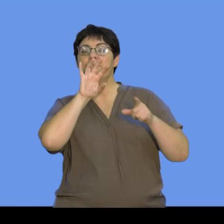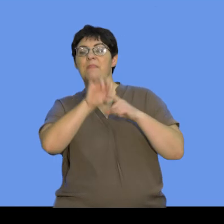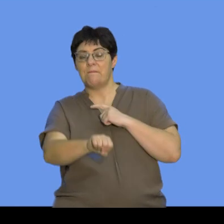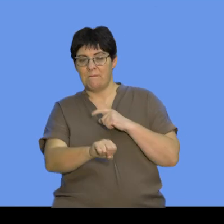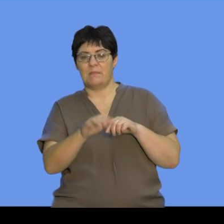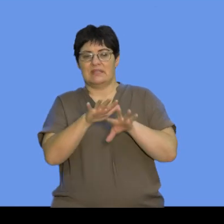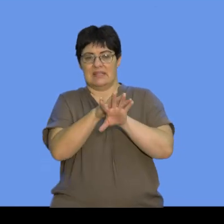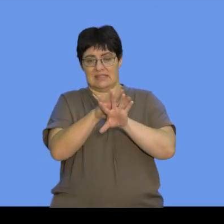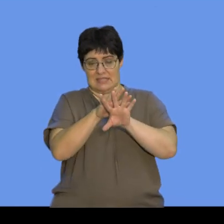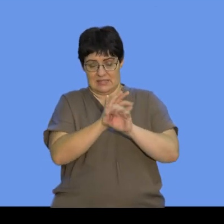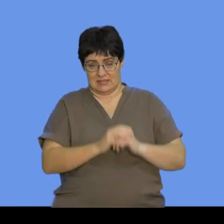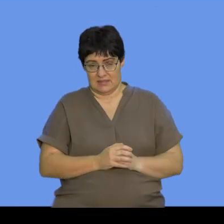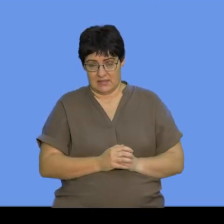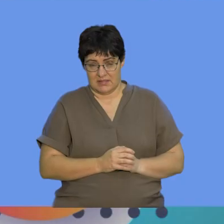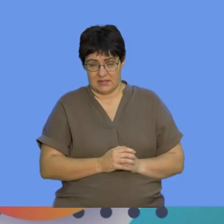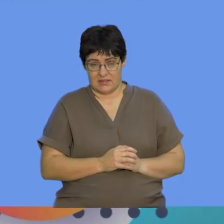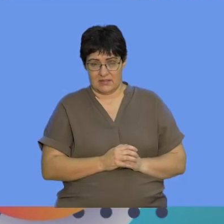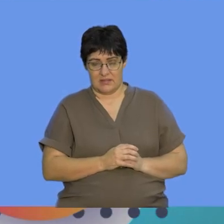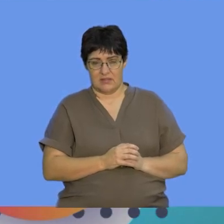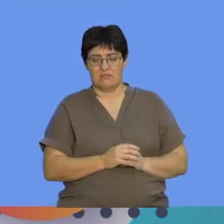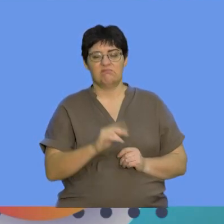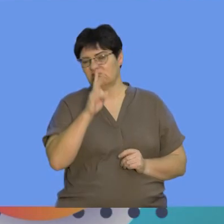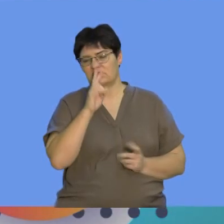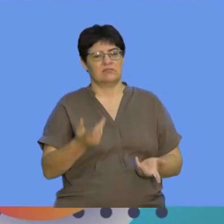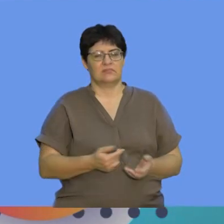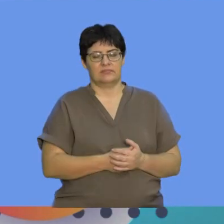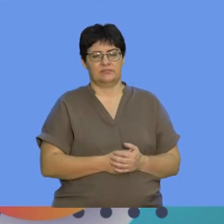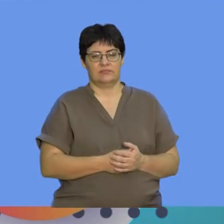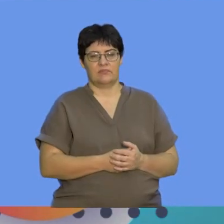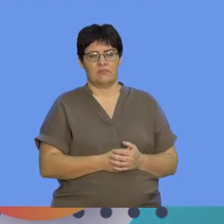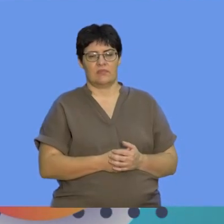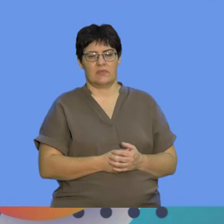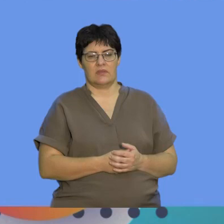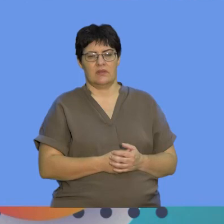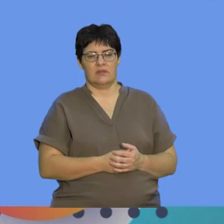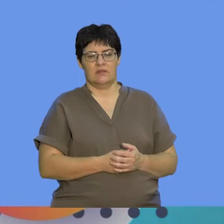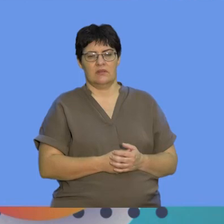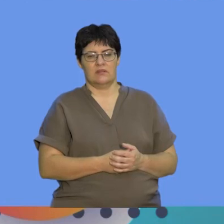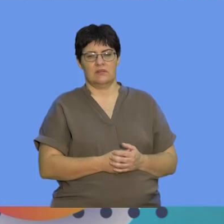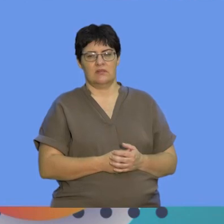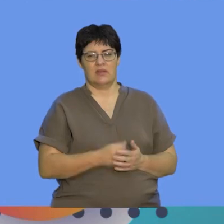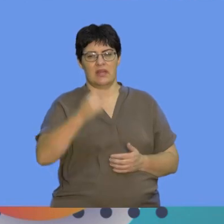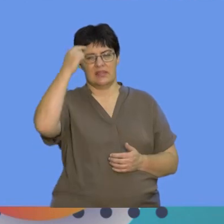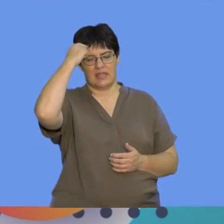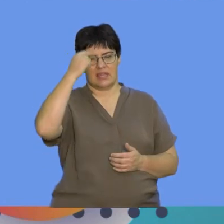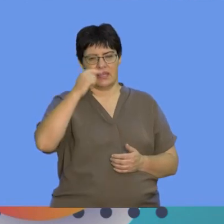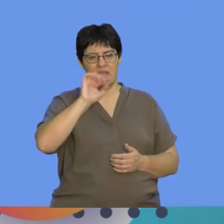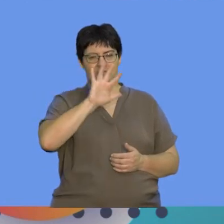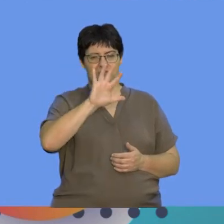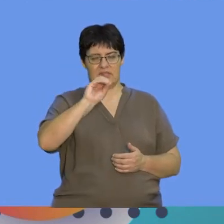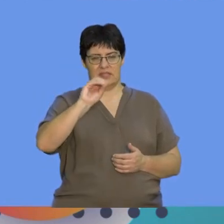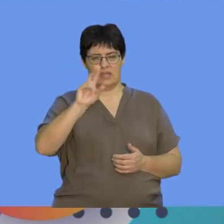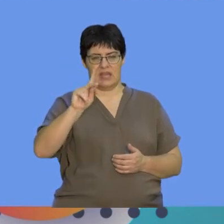density. You can think about, you know, this is a very common example. If you think of a 50 kg